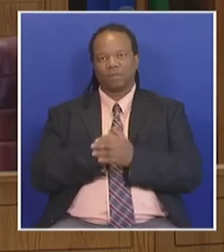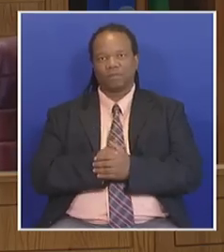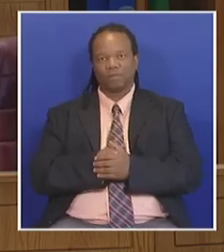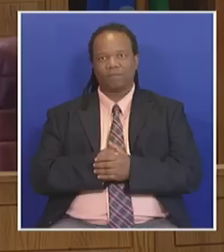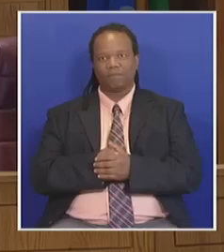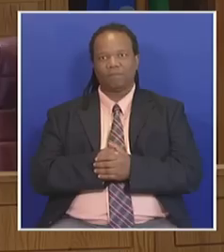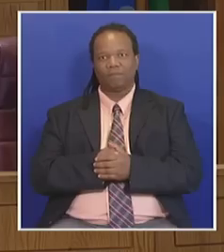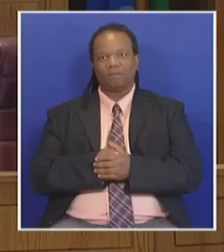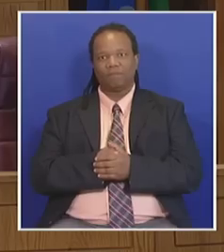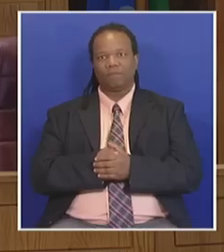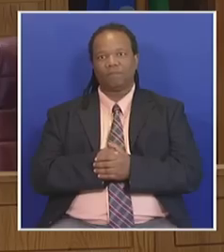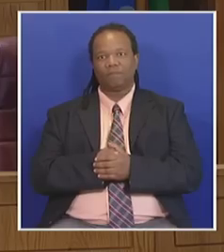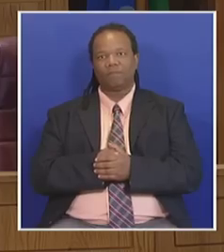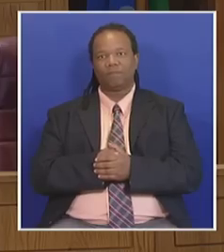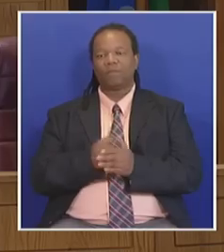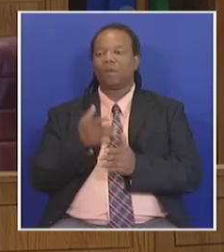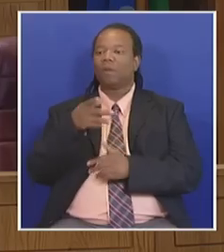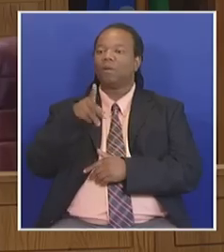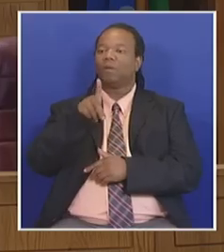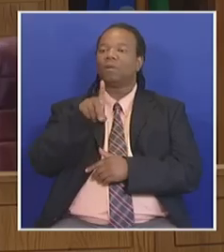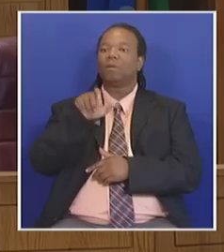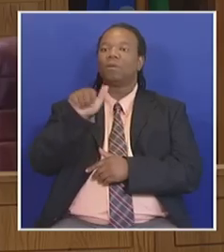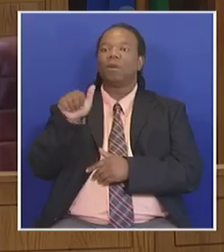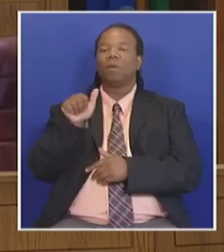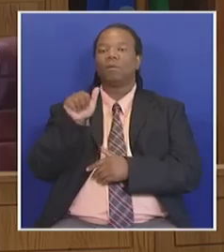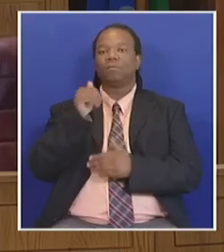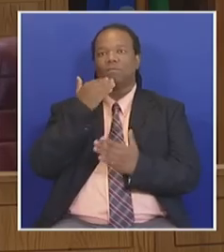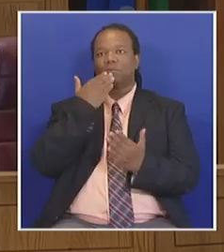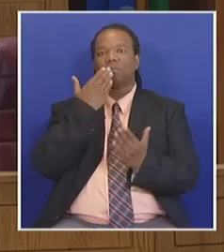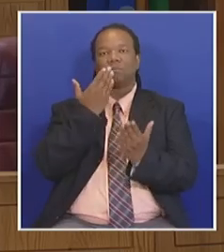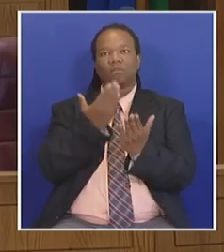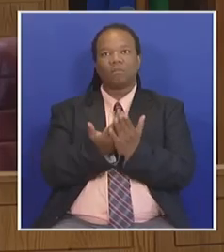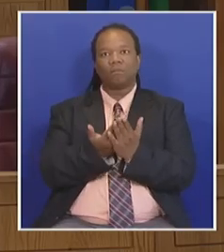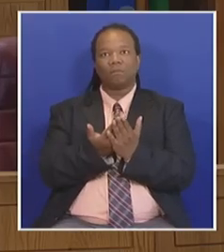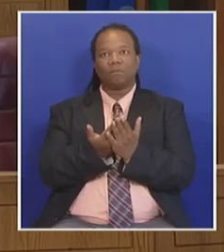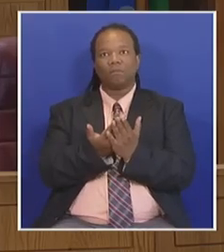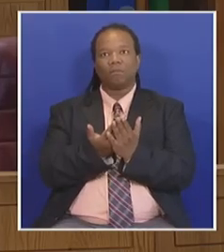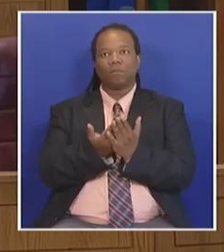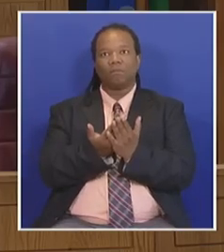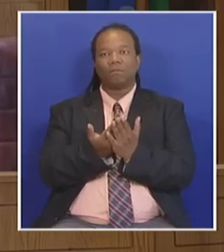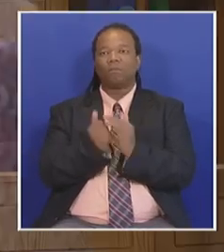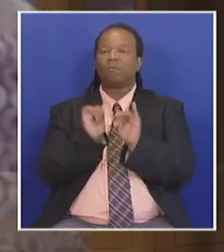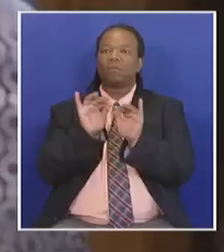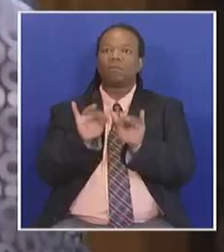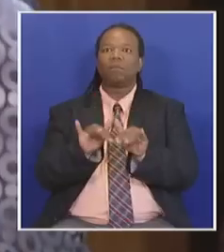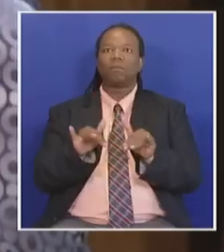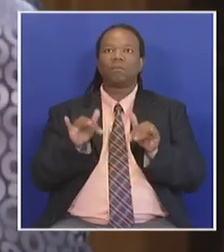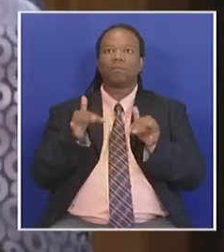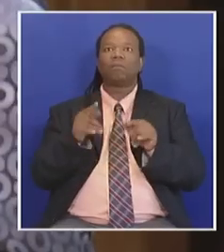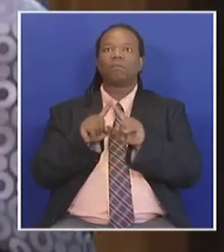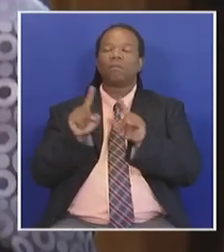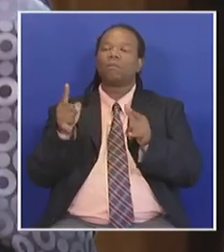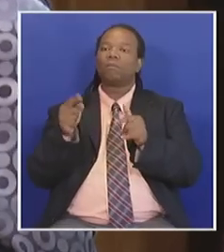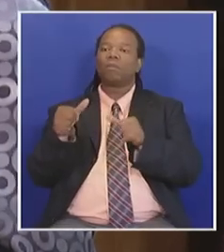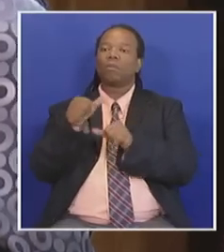On behalf of the Democratic Alliance, I hereby wish to move with notice that this House debates the building of an inclusive society and